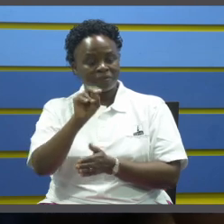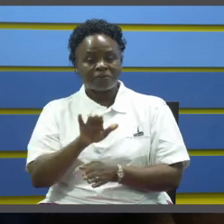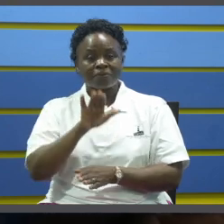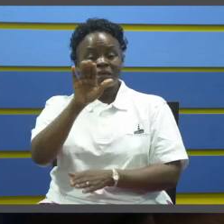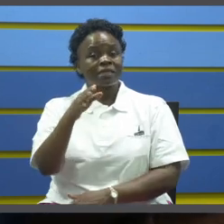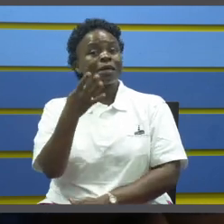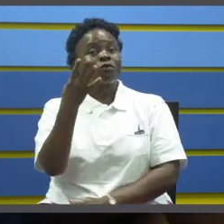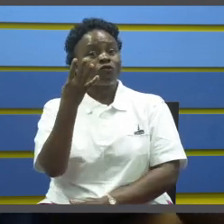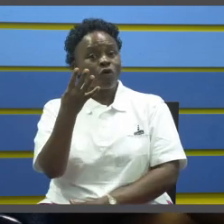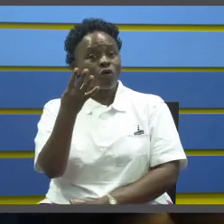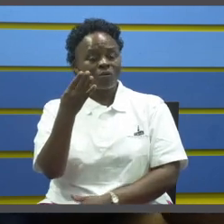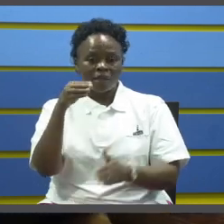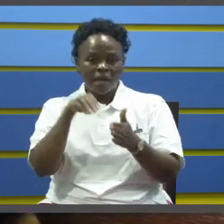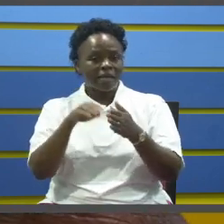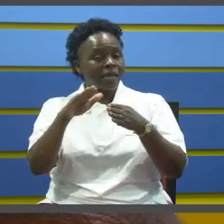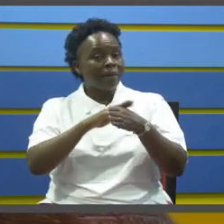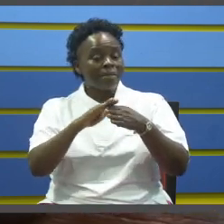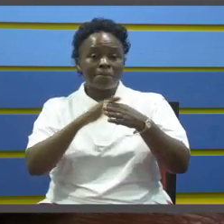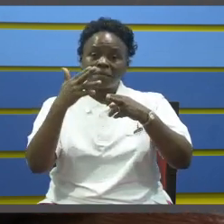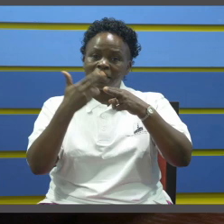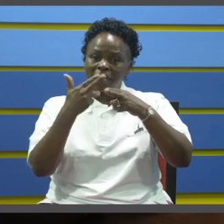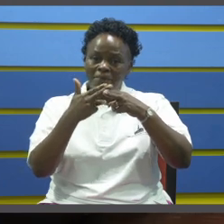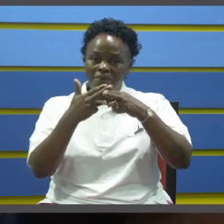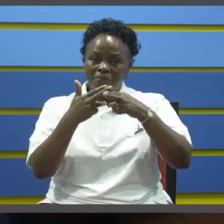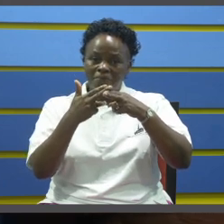Step 4. Enter the business name.